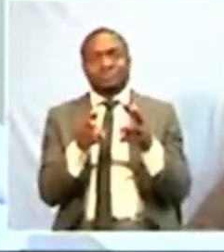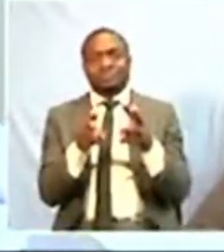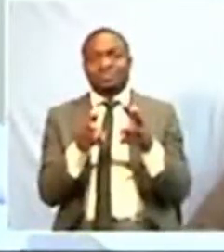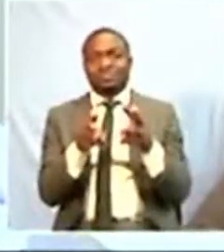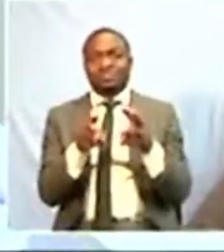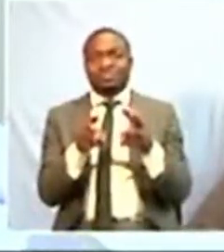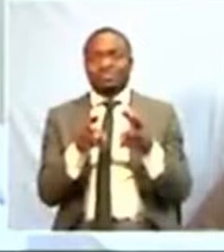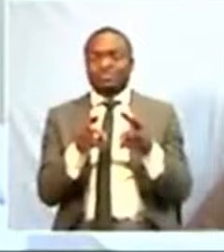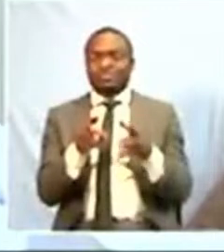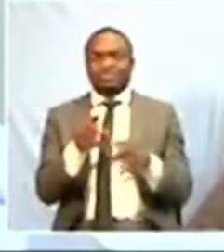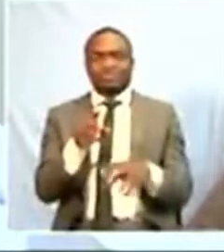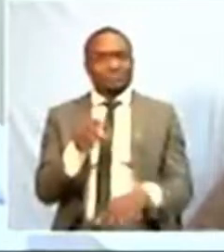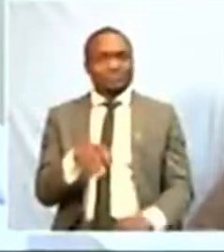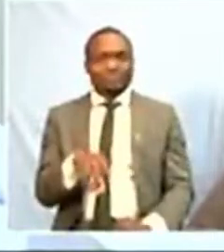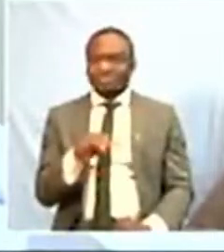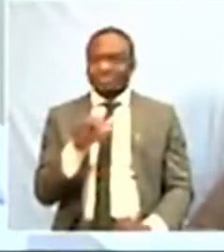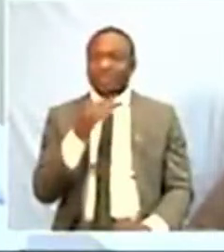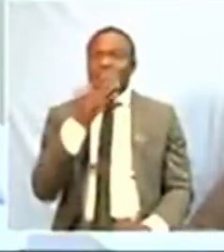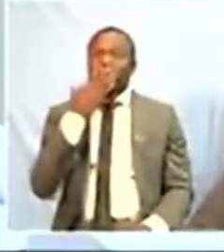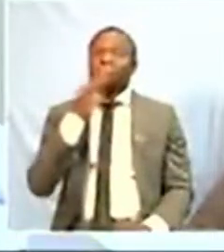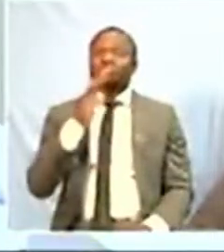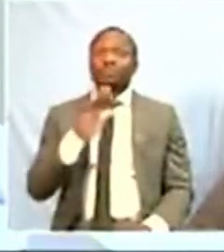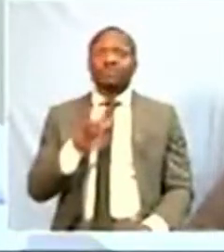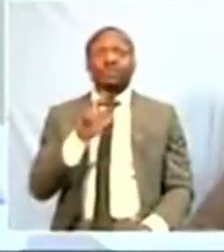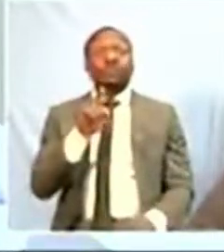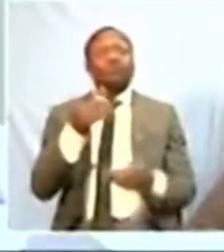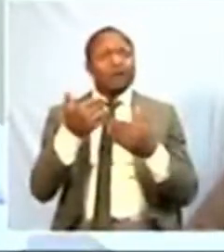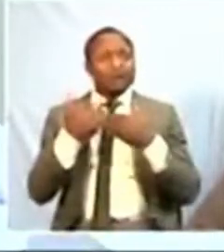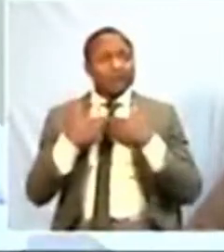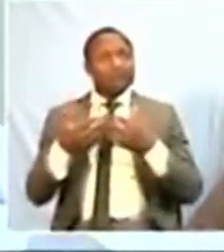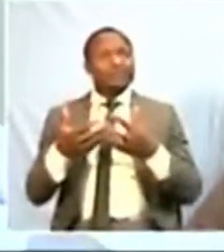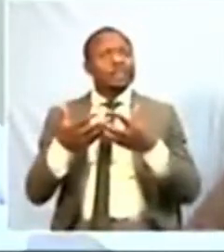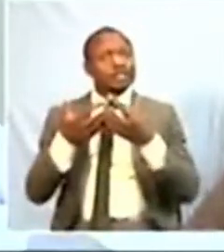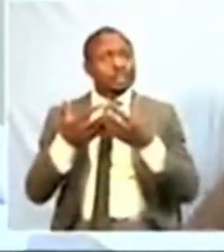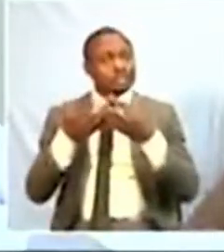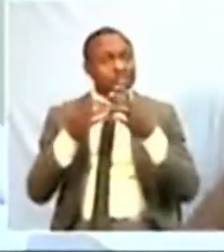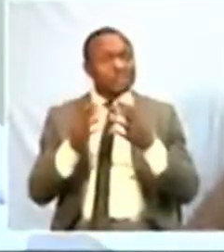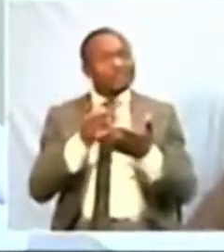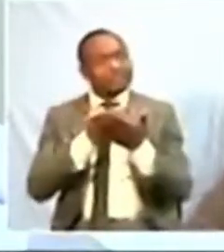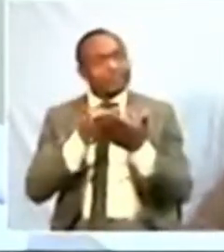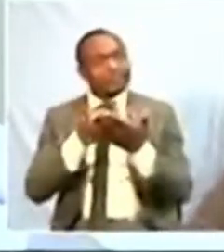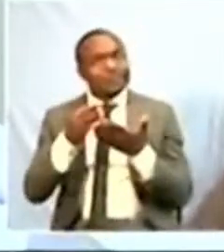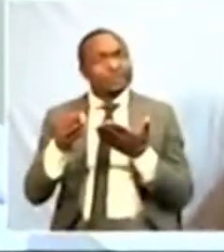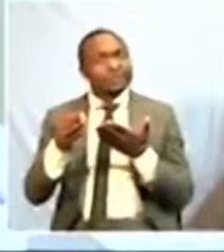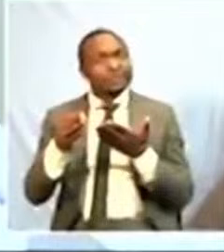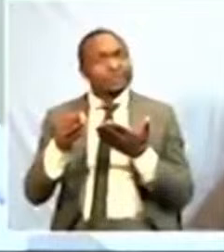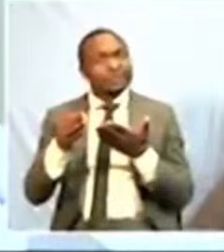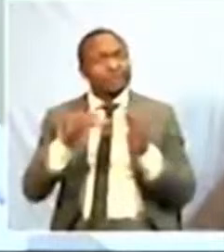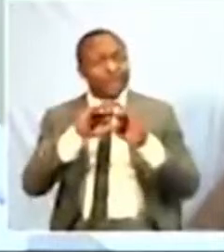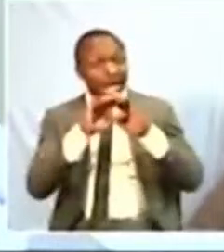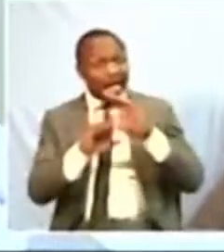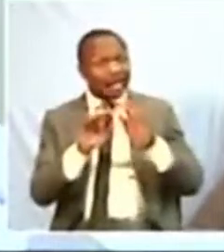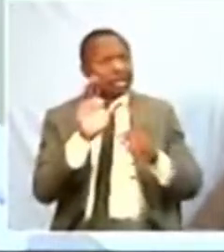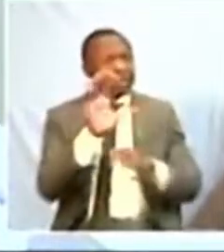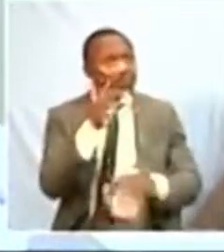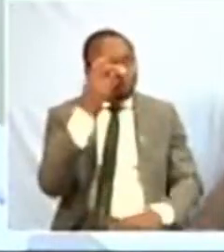is questionable. You have engineers who are failing under your